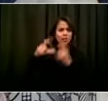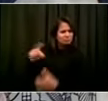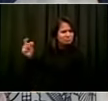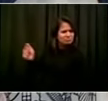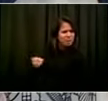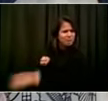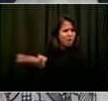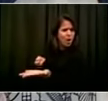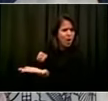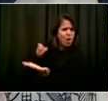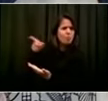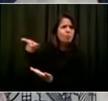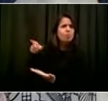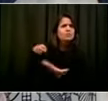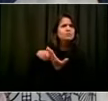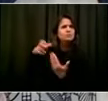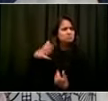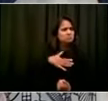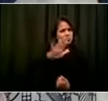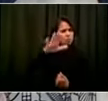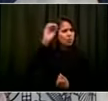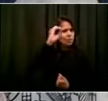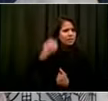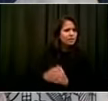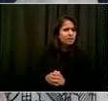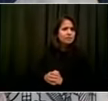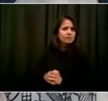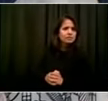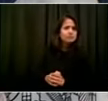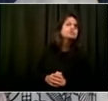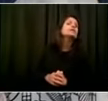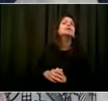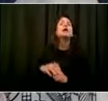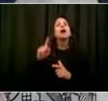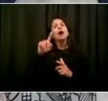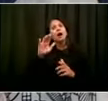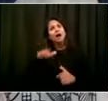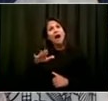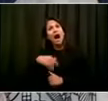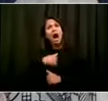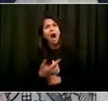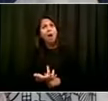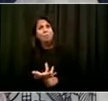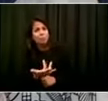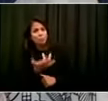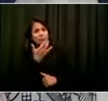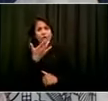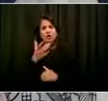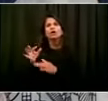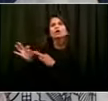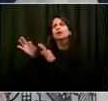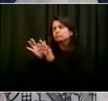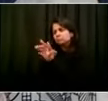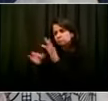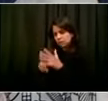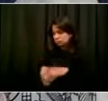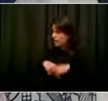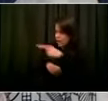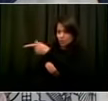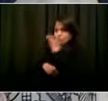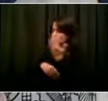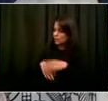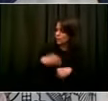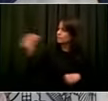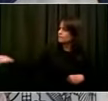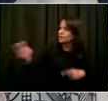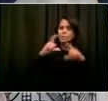Unquestionably, offering someone a mask and letting them know they're about to be ticketed has proven to be very effective with a lot of people. If